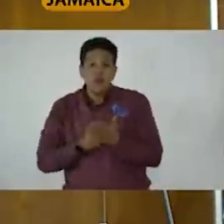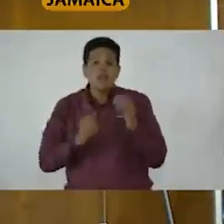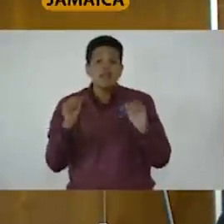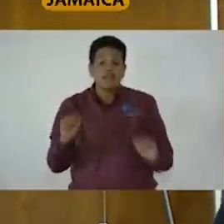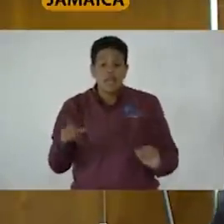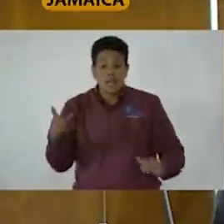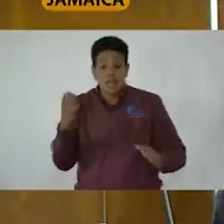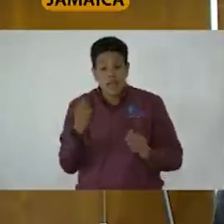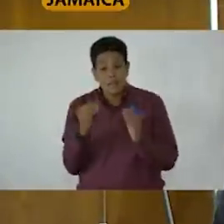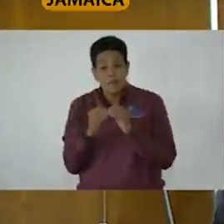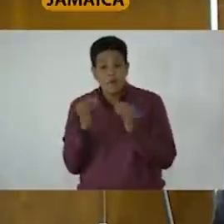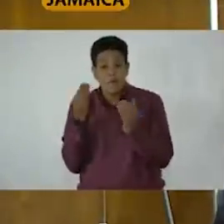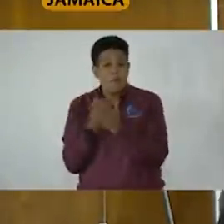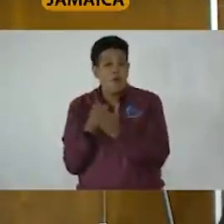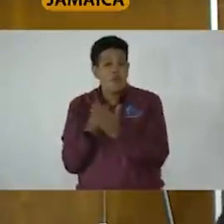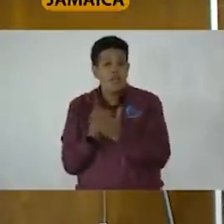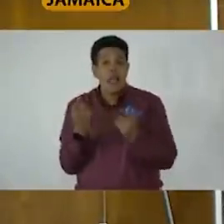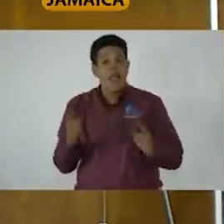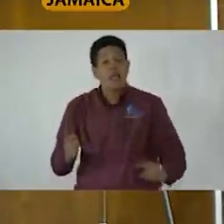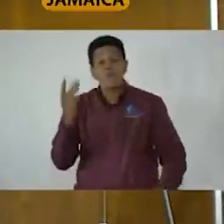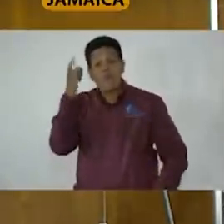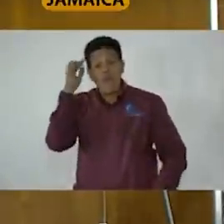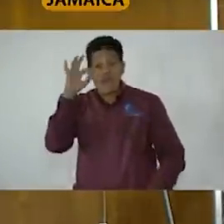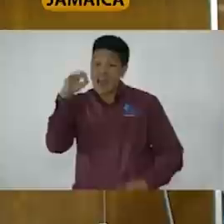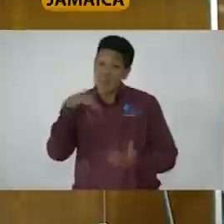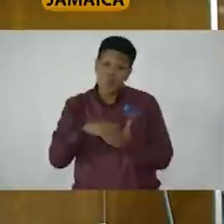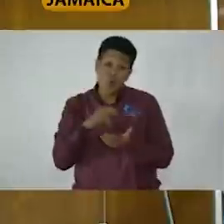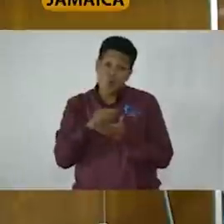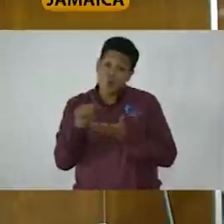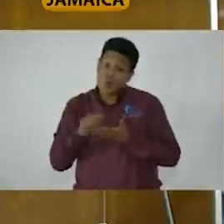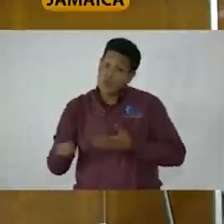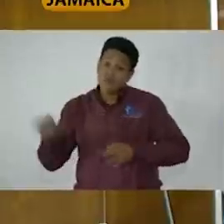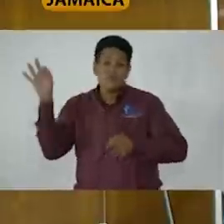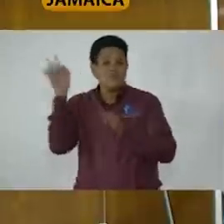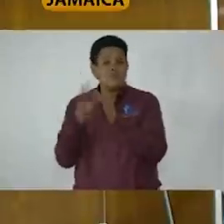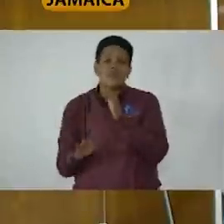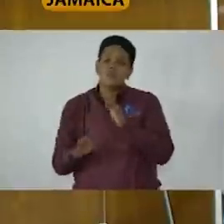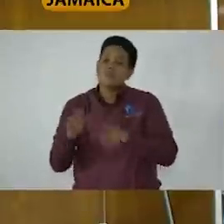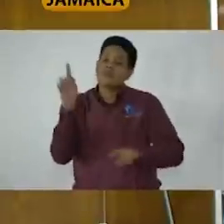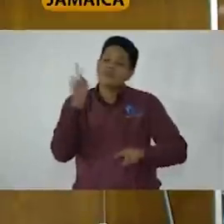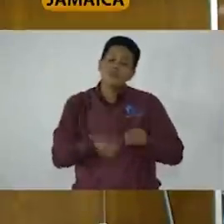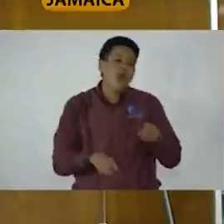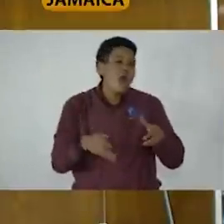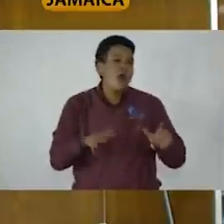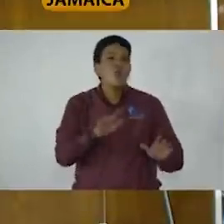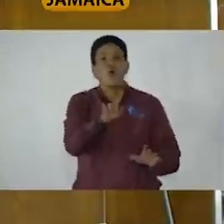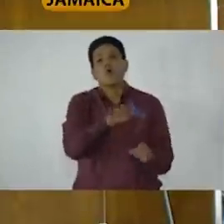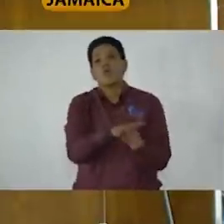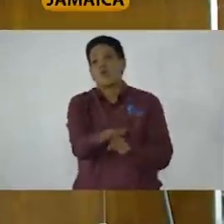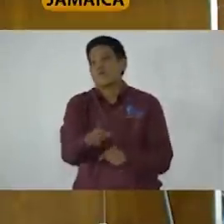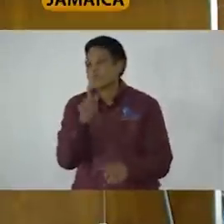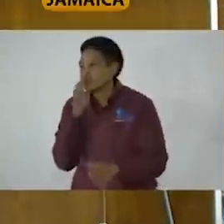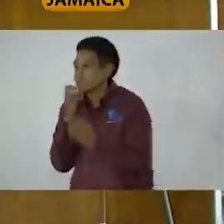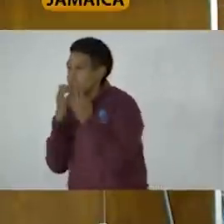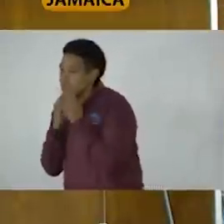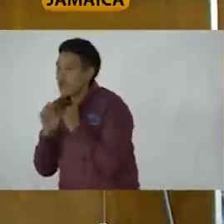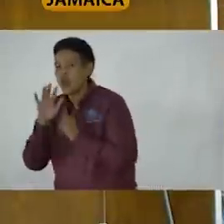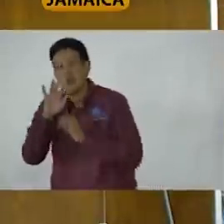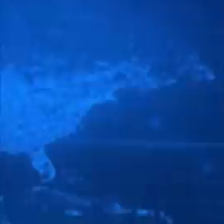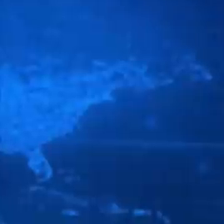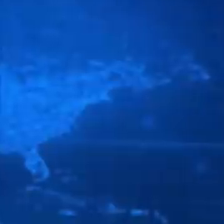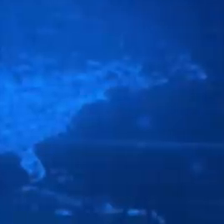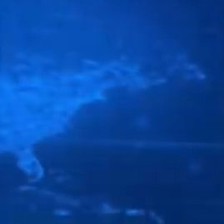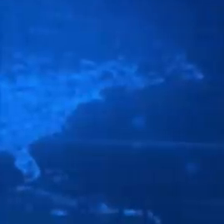earn some more money. Yeah. Because the $9,000 simply can't allow her to take care of her basic